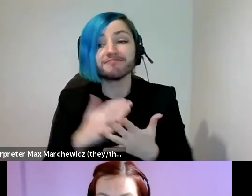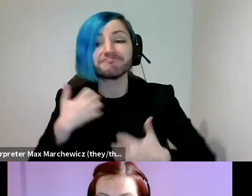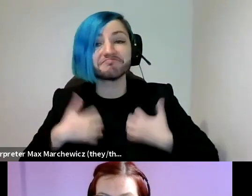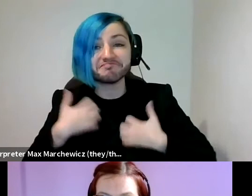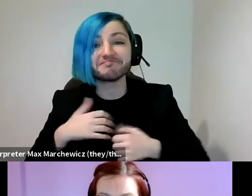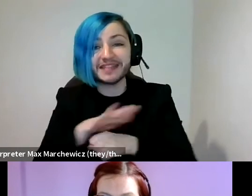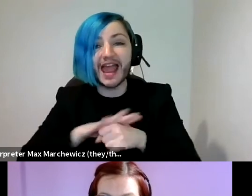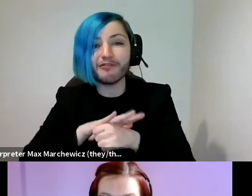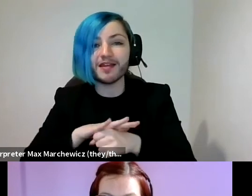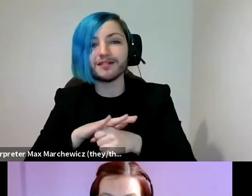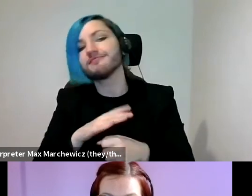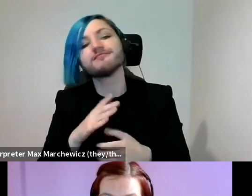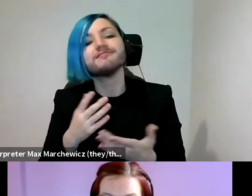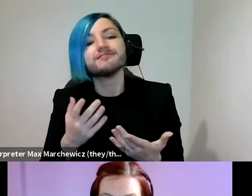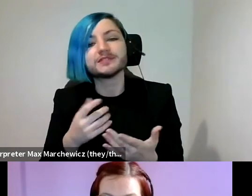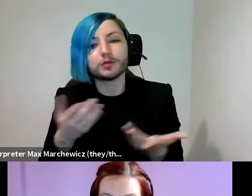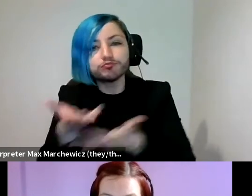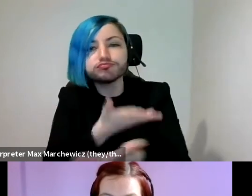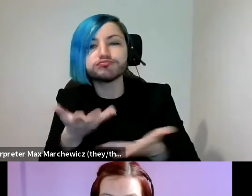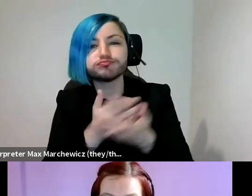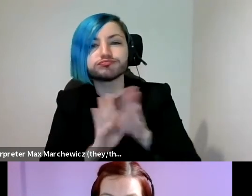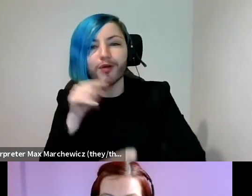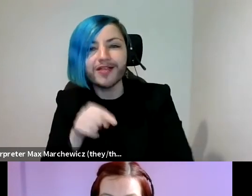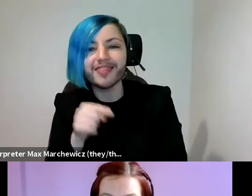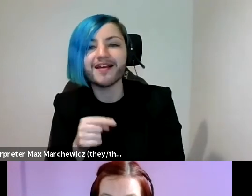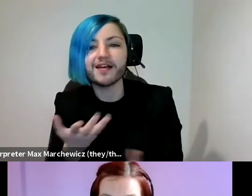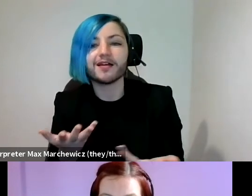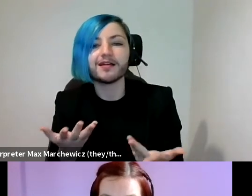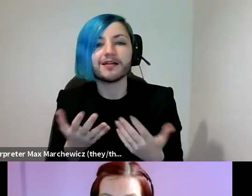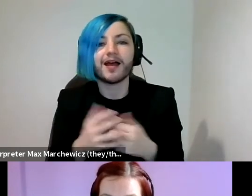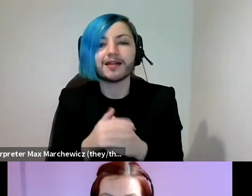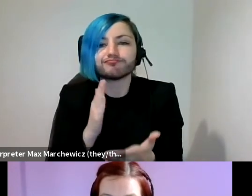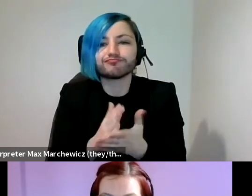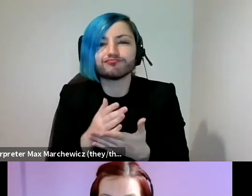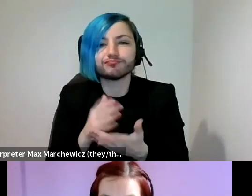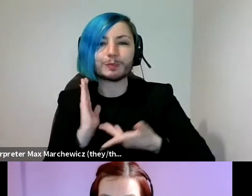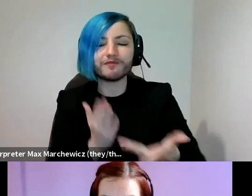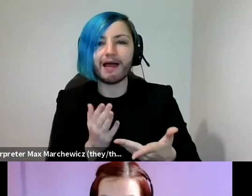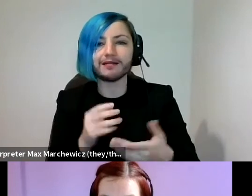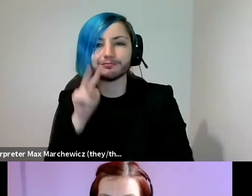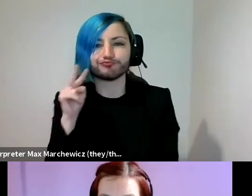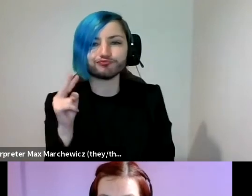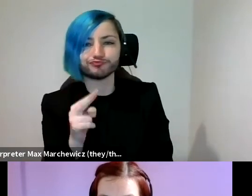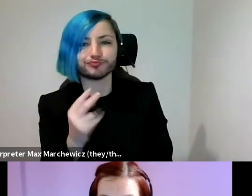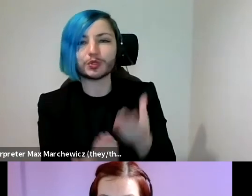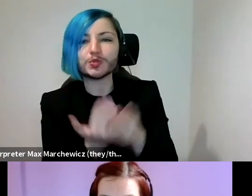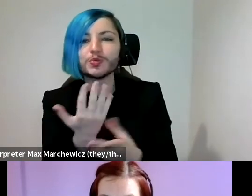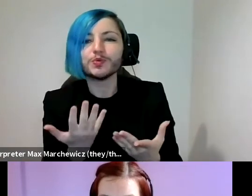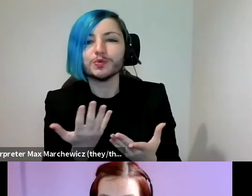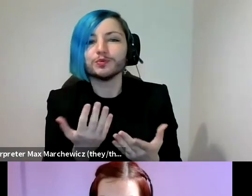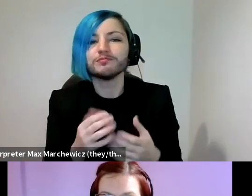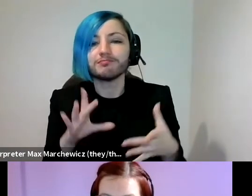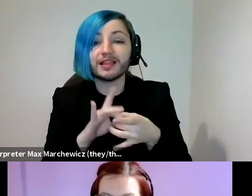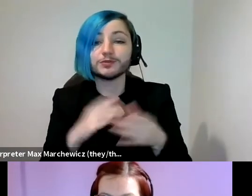area to actually have some of those discussions and you know, give a new perspective possibly on some aspects of dark